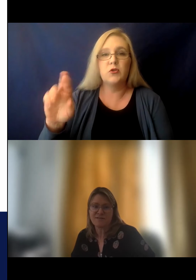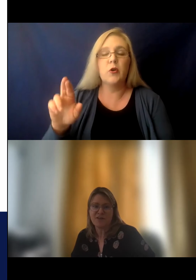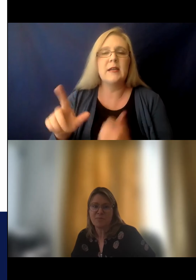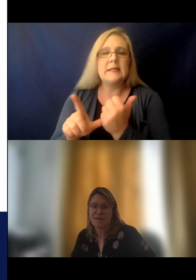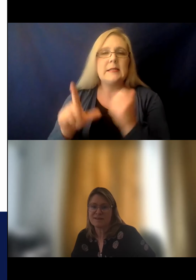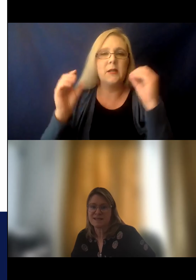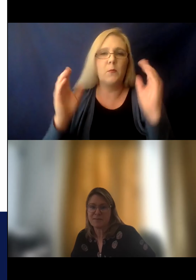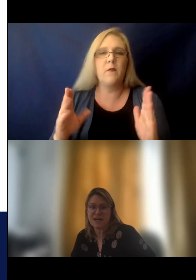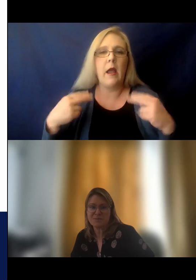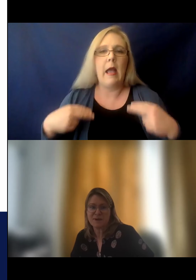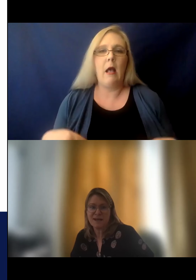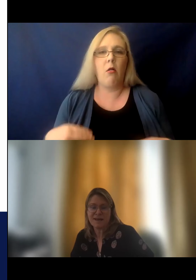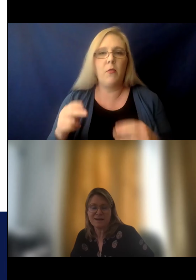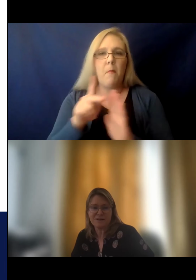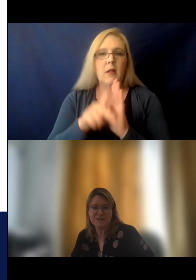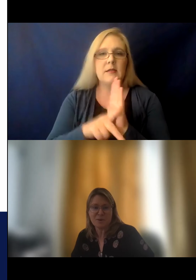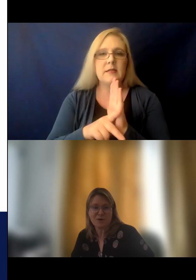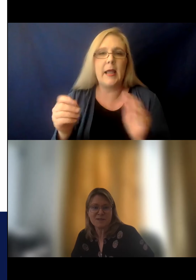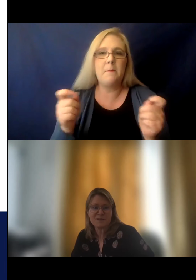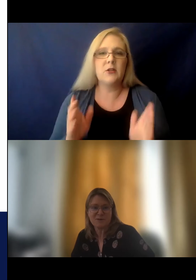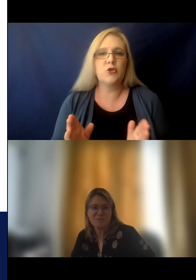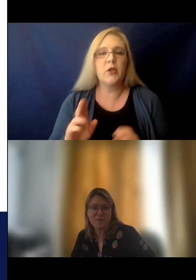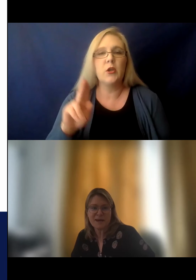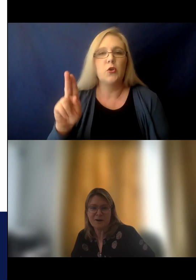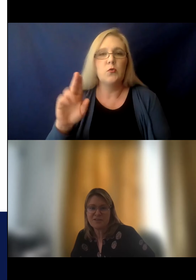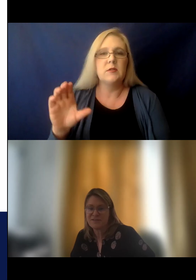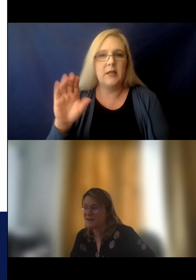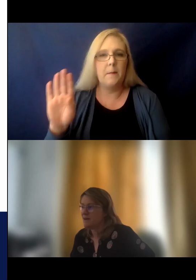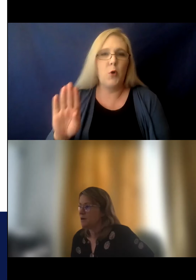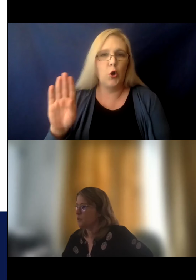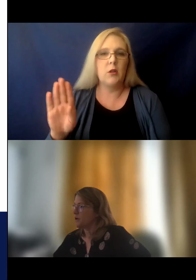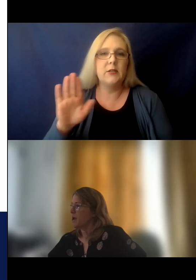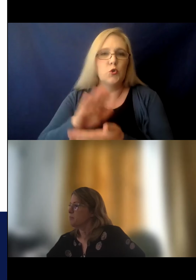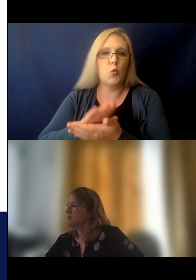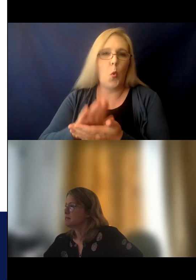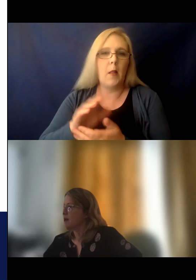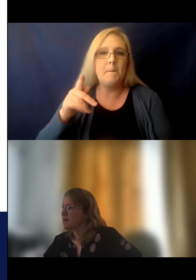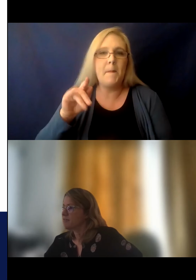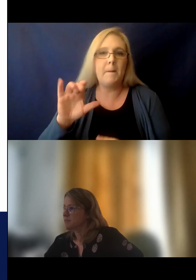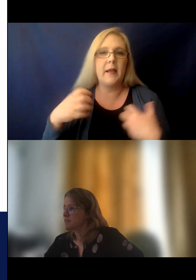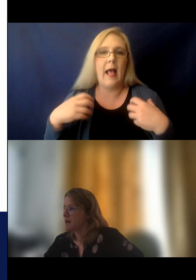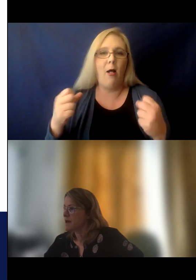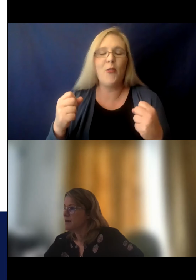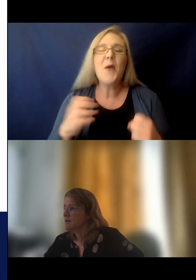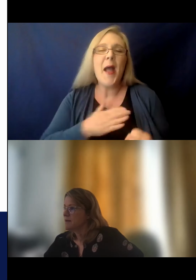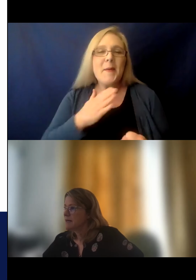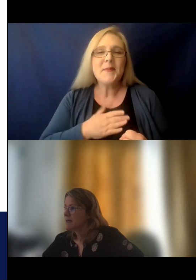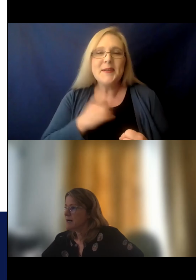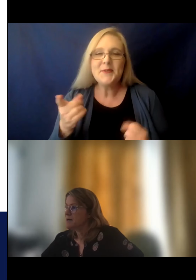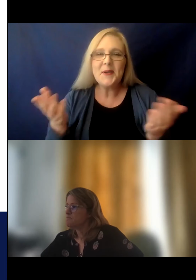professor of health policy and management at UC Berkeley School of Public Health. We're happy to have her